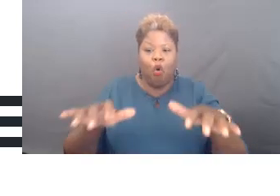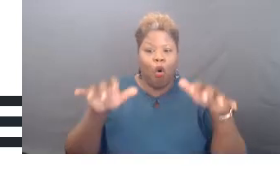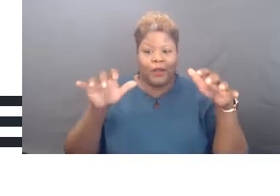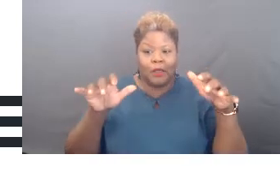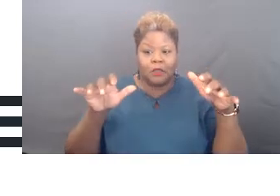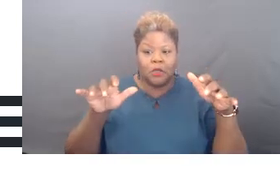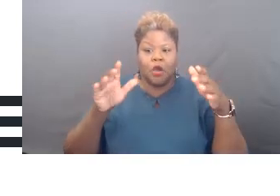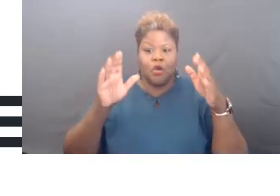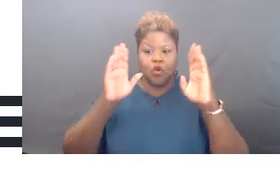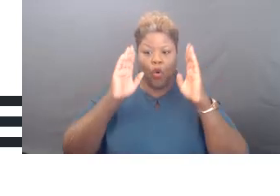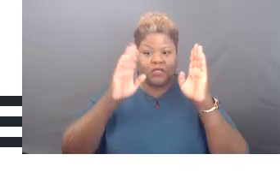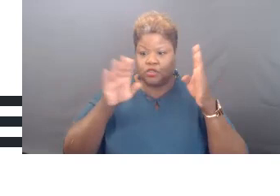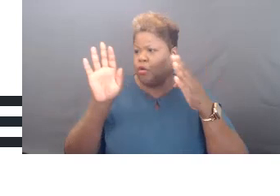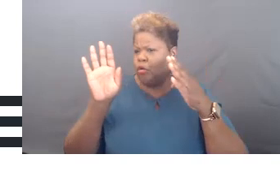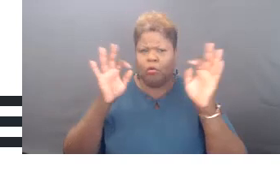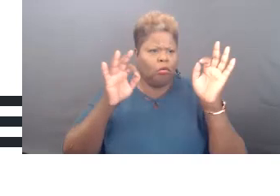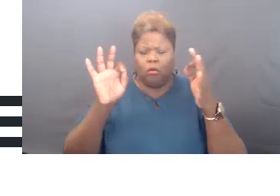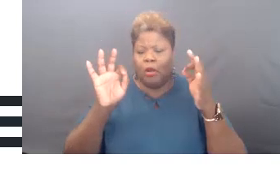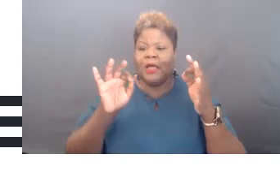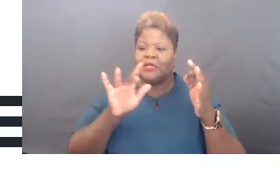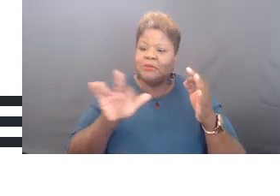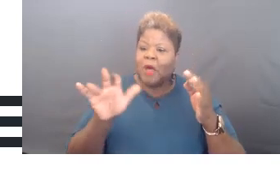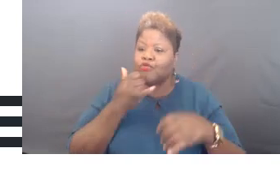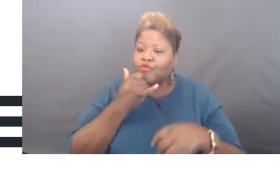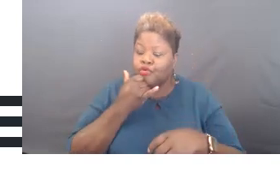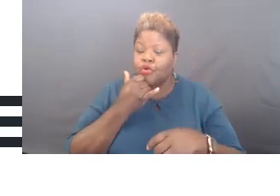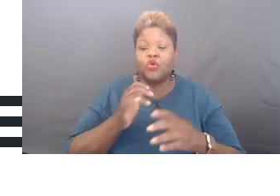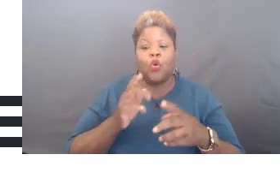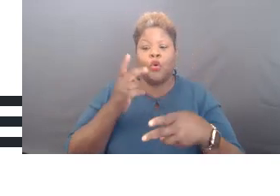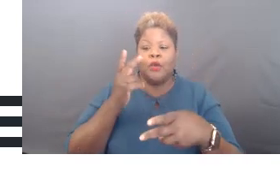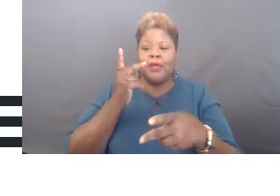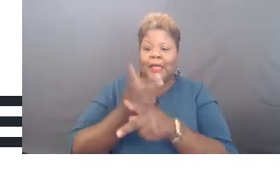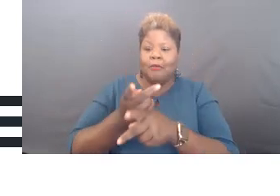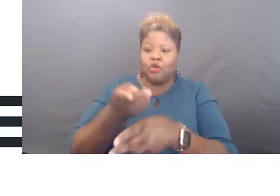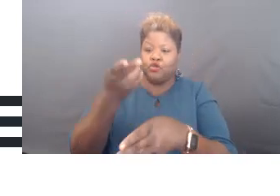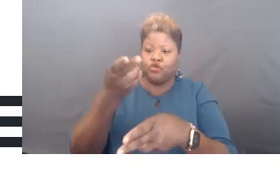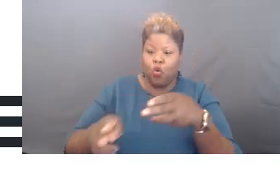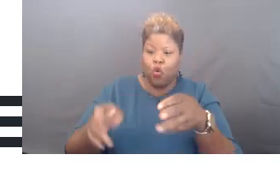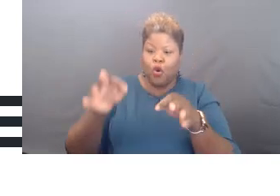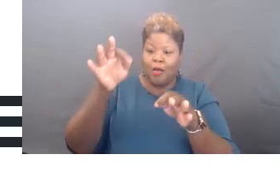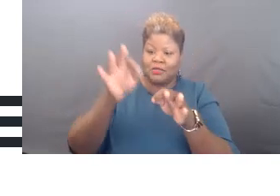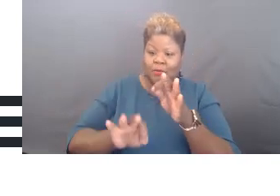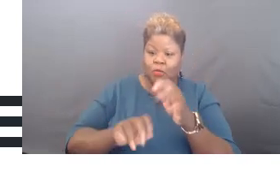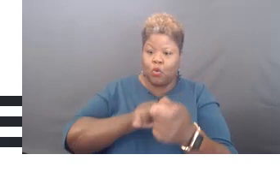divide the attention based on how somebody misspelled a hashtag. So keep it short, keep it simple, but keep it specific